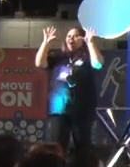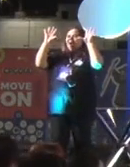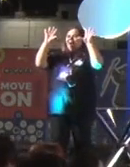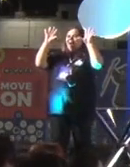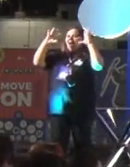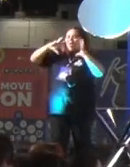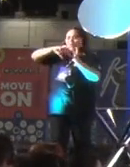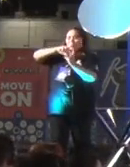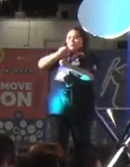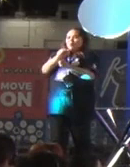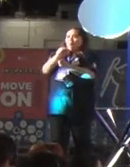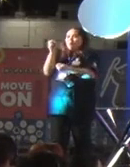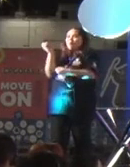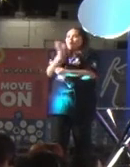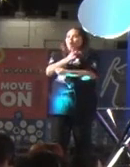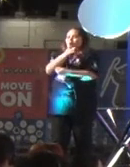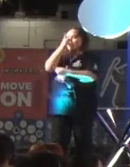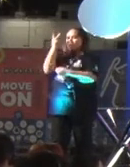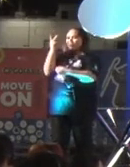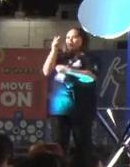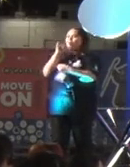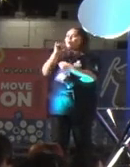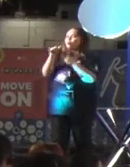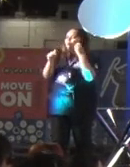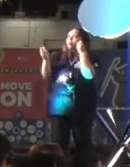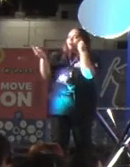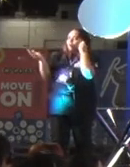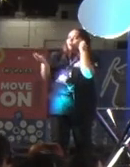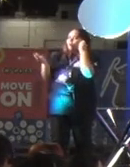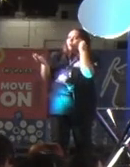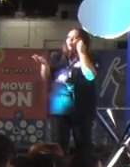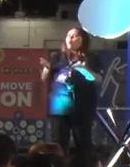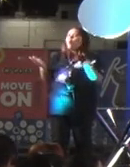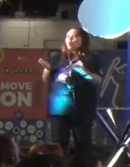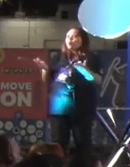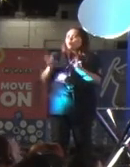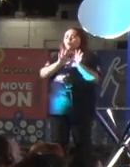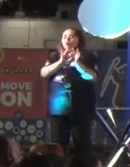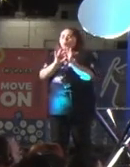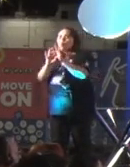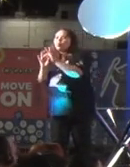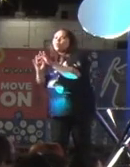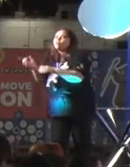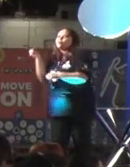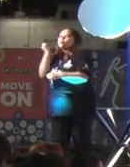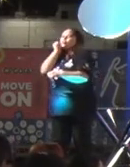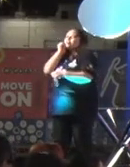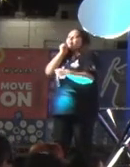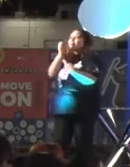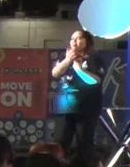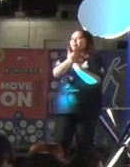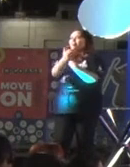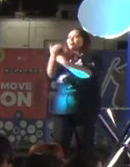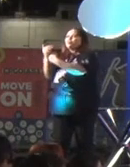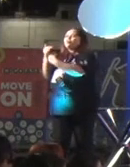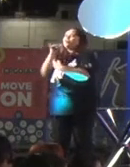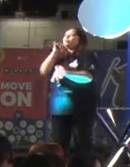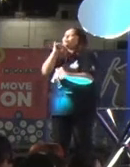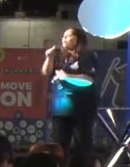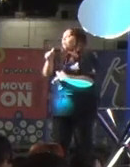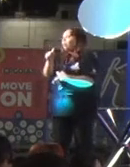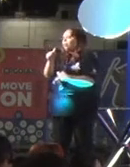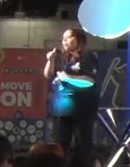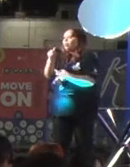about that this evening in the context of science and technology. I'm talking about how you can